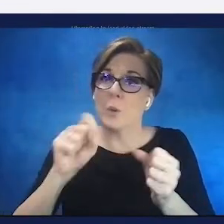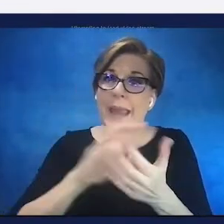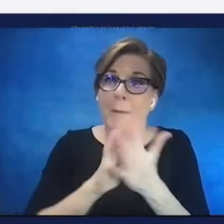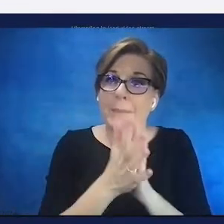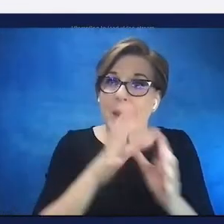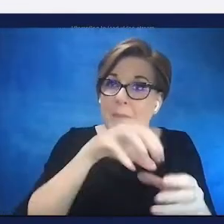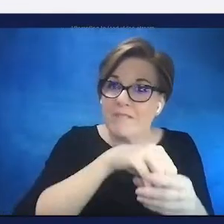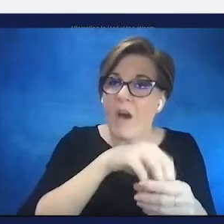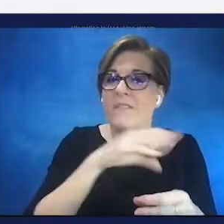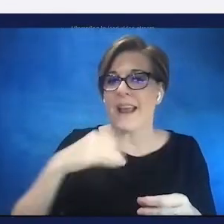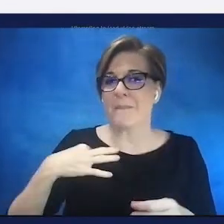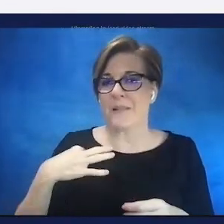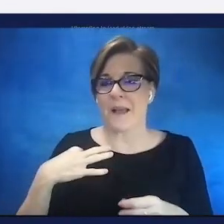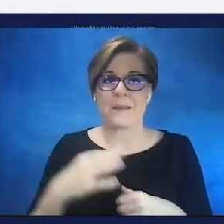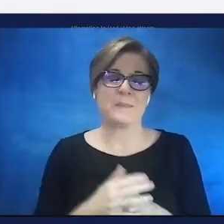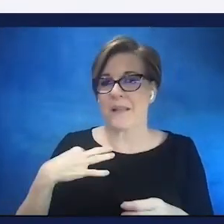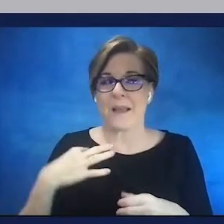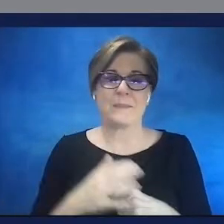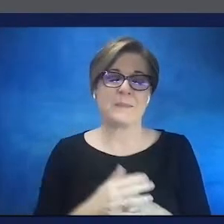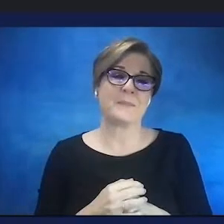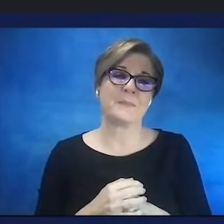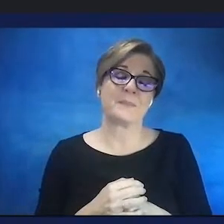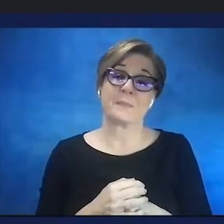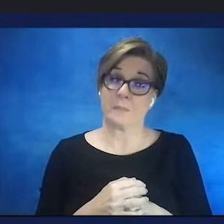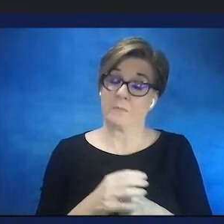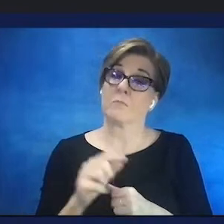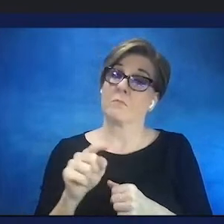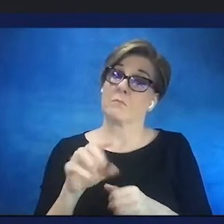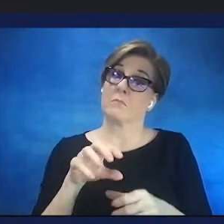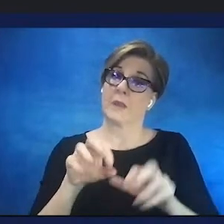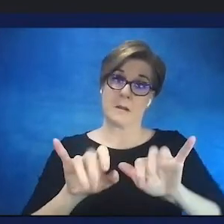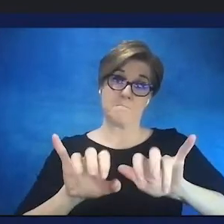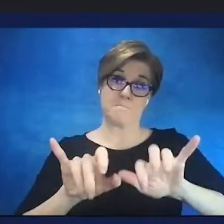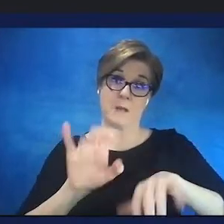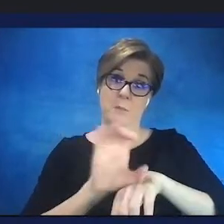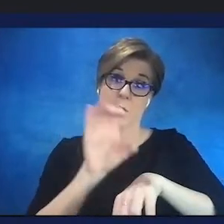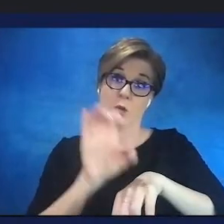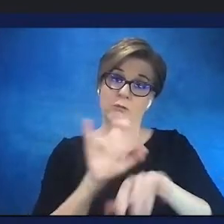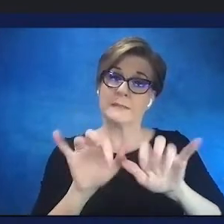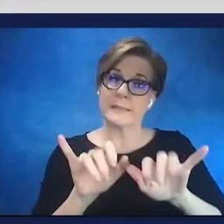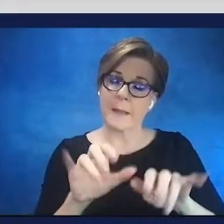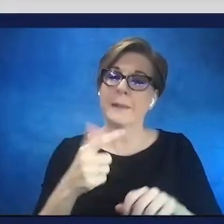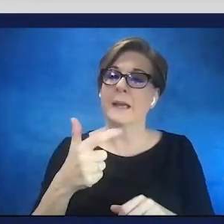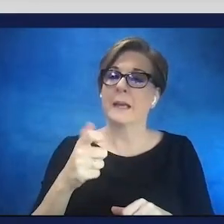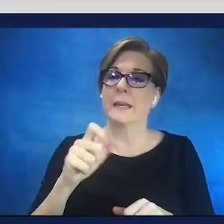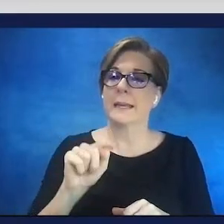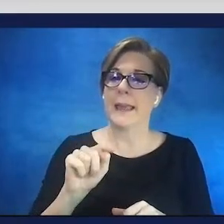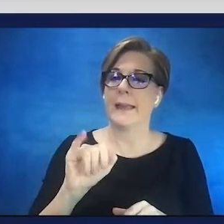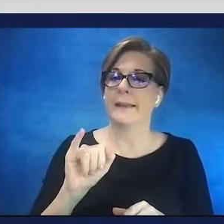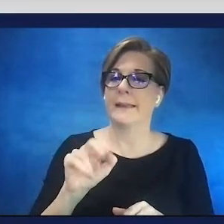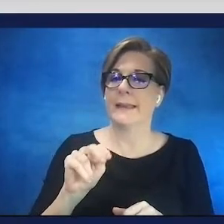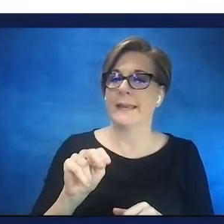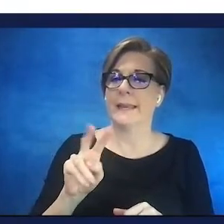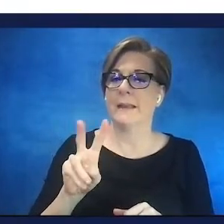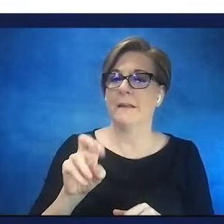involved and how to apply. From your browser, simply type in